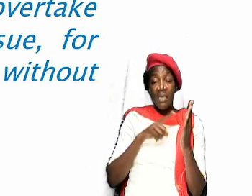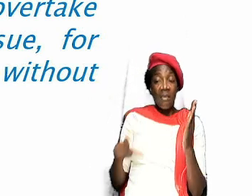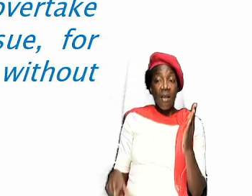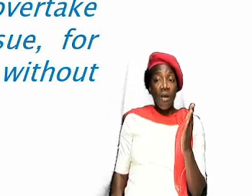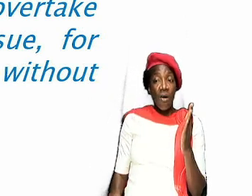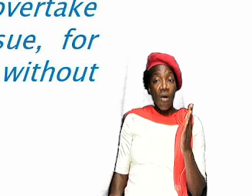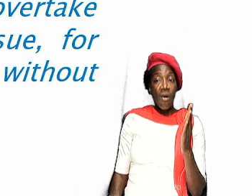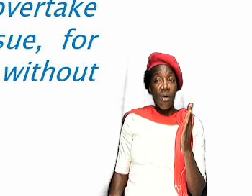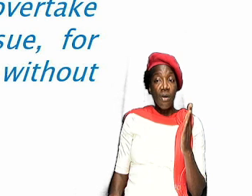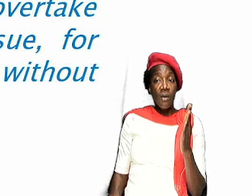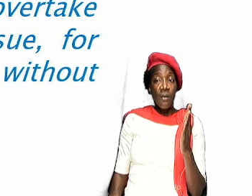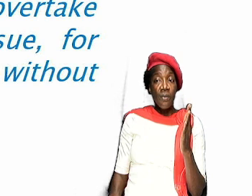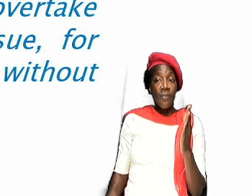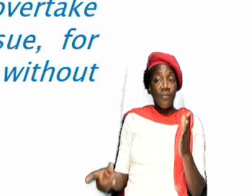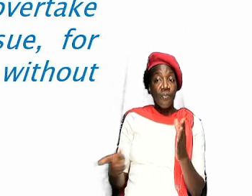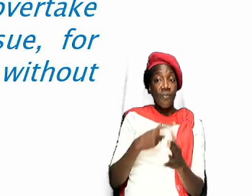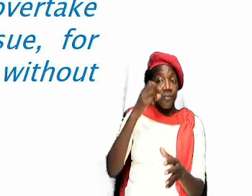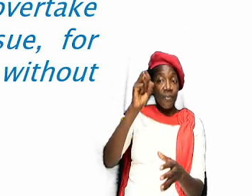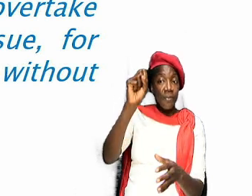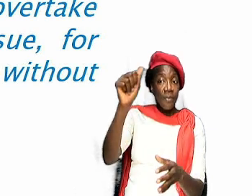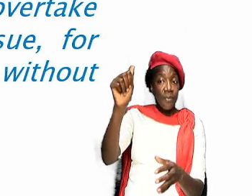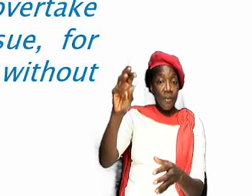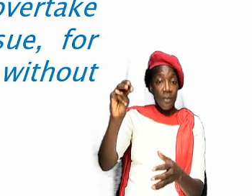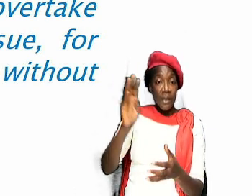1 Samuel chapter 30, verse 8.